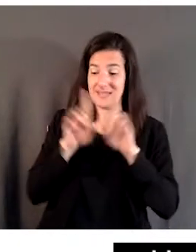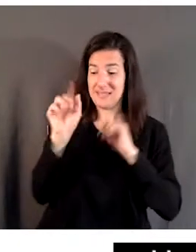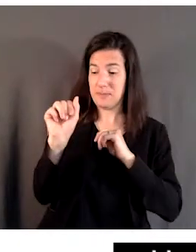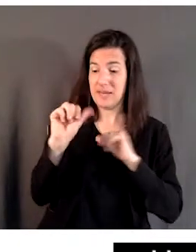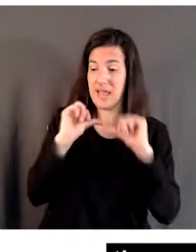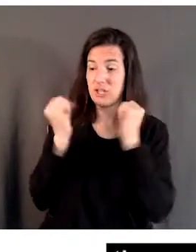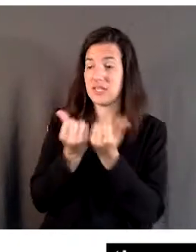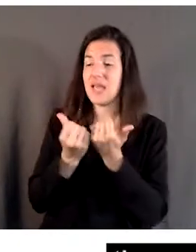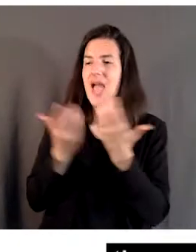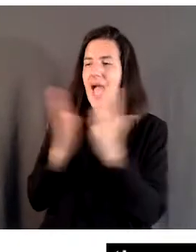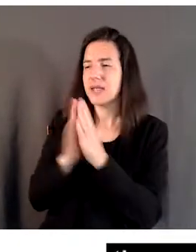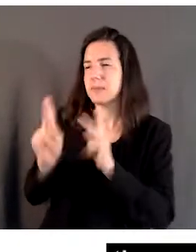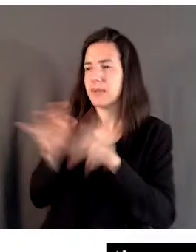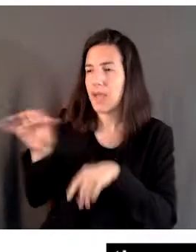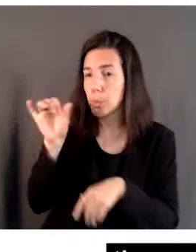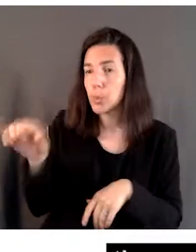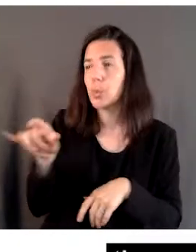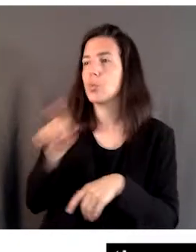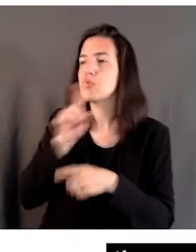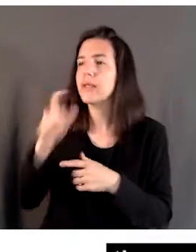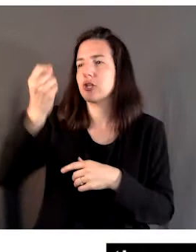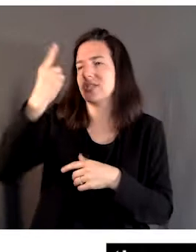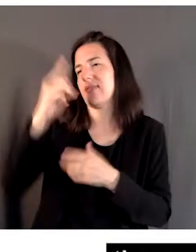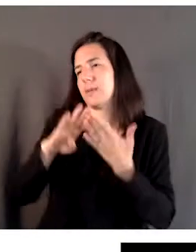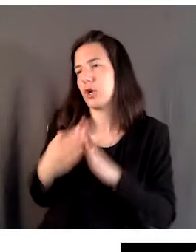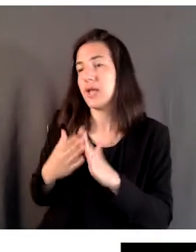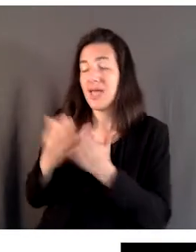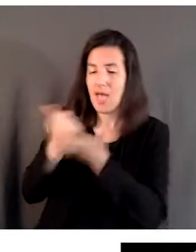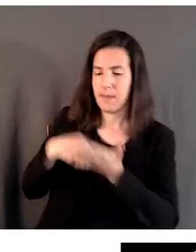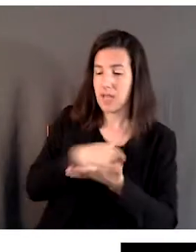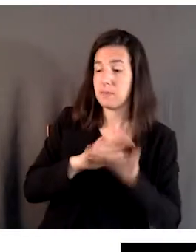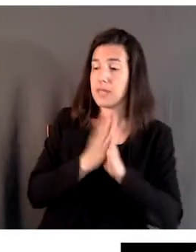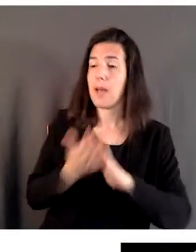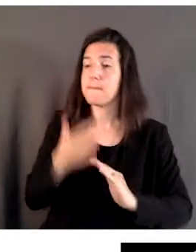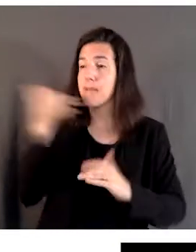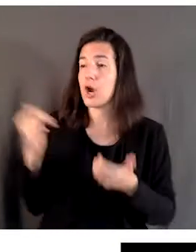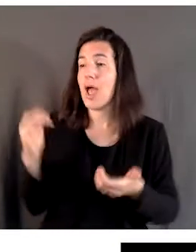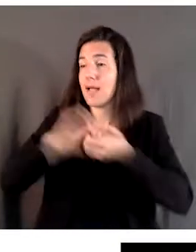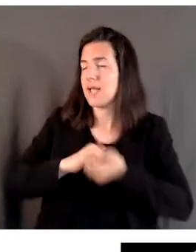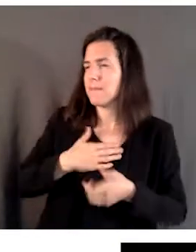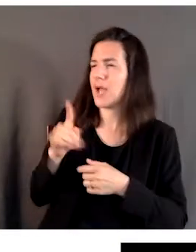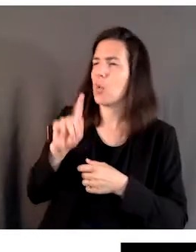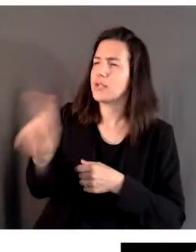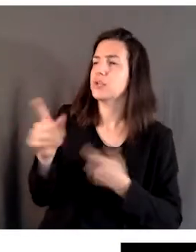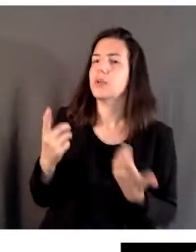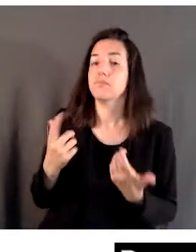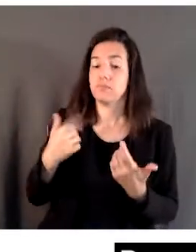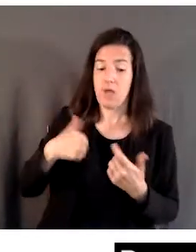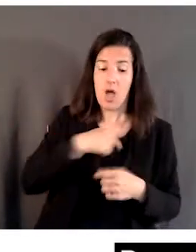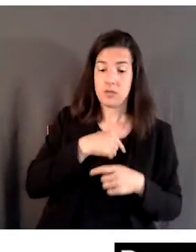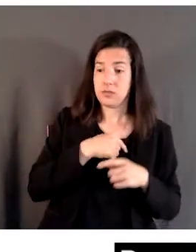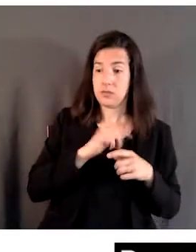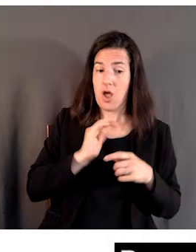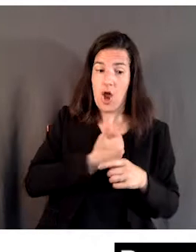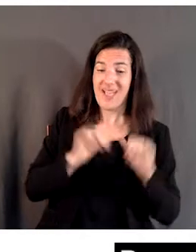really understand the community and can help us be better allies. My question is, what do we as agencies need to do? Because,